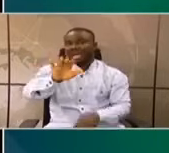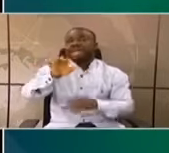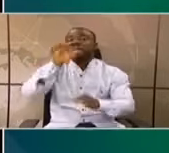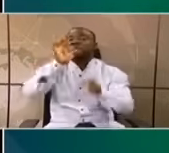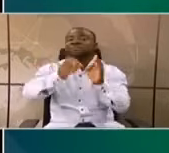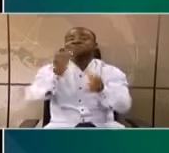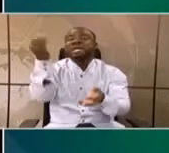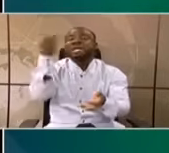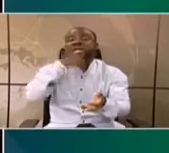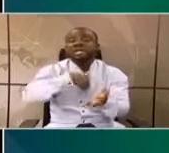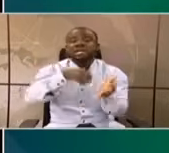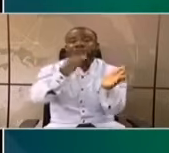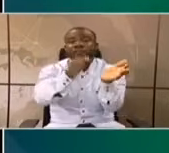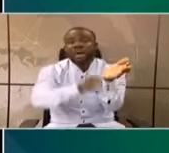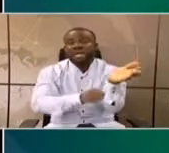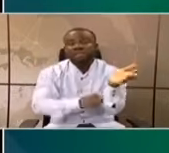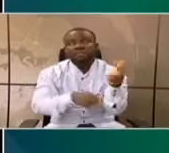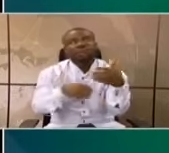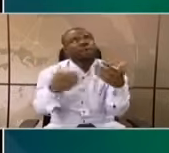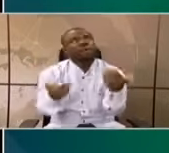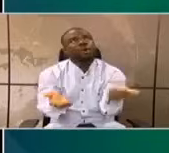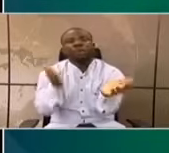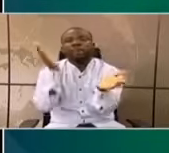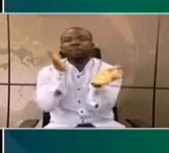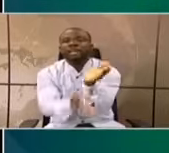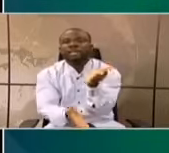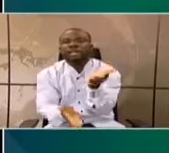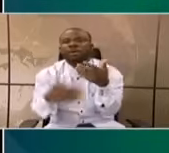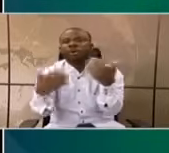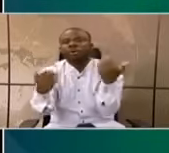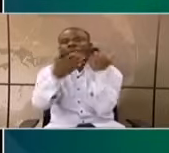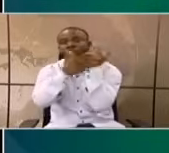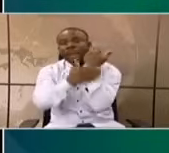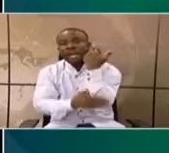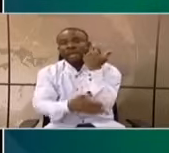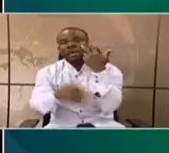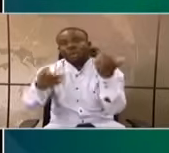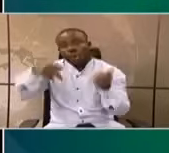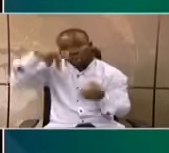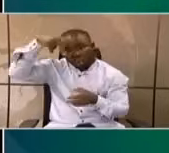the bayre? Would the mankenia? Would the poison?